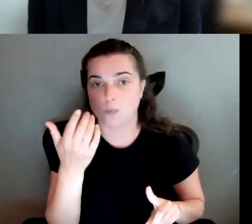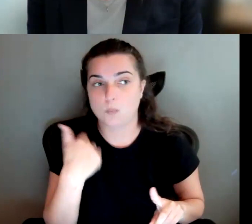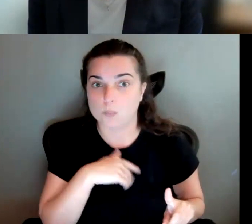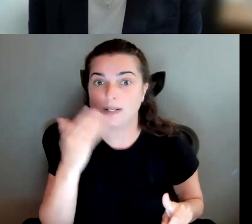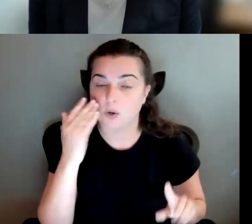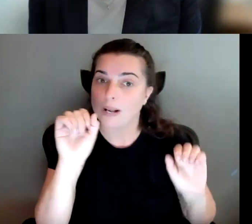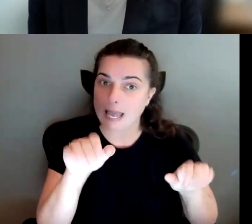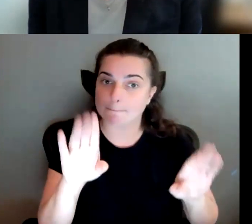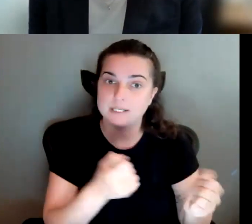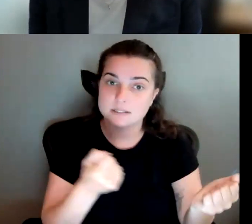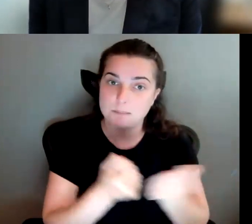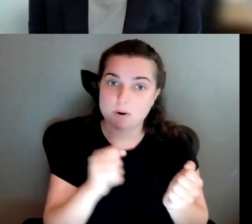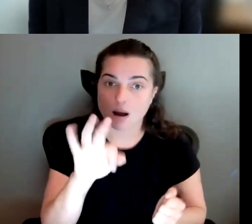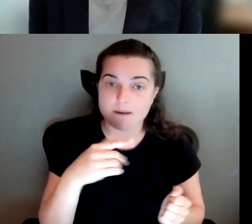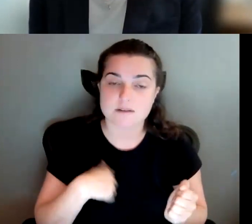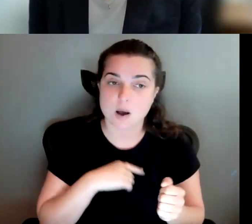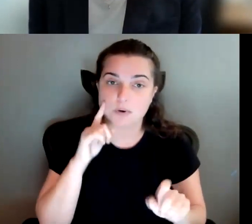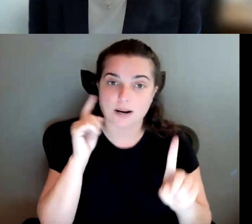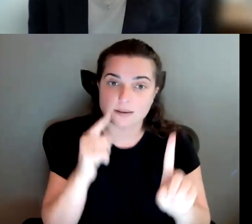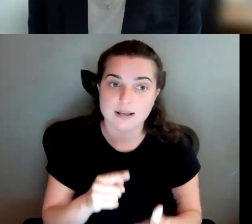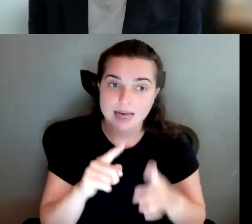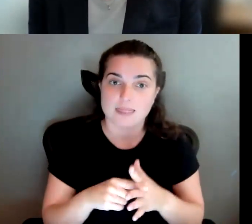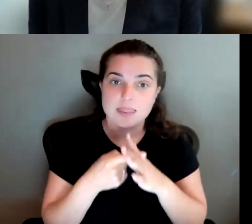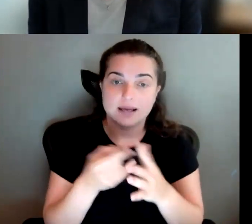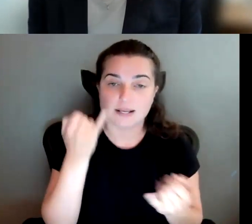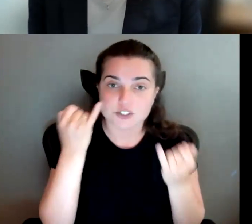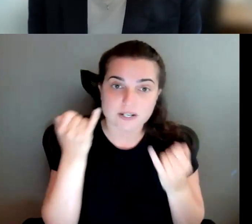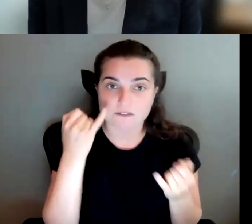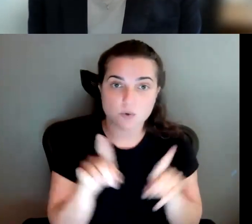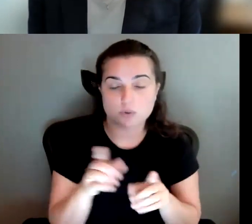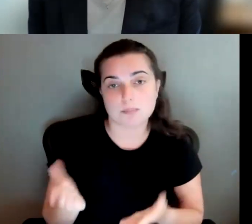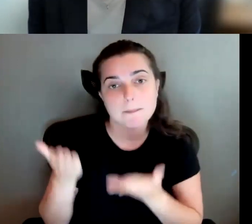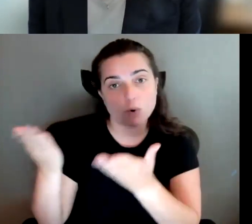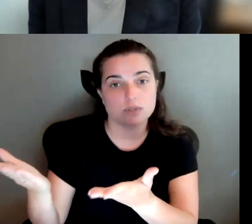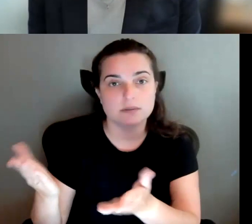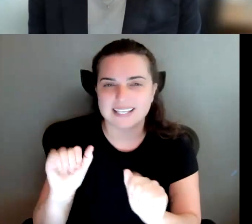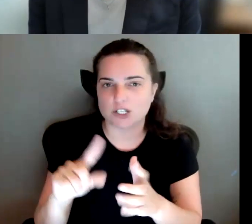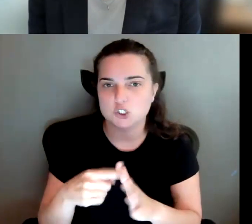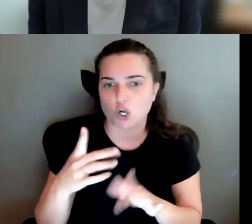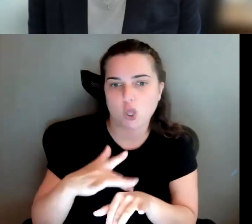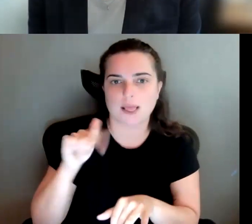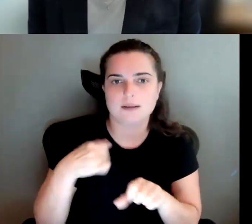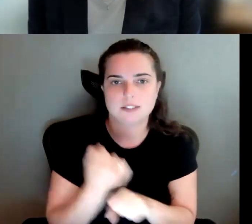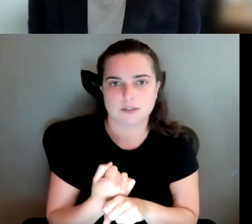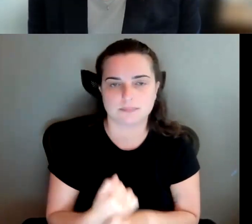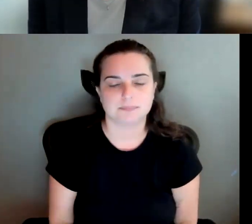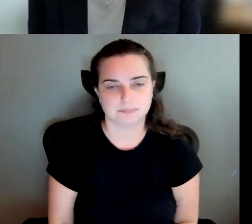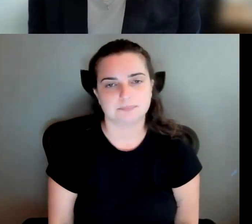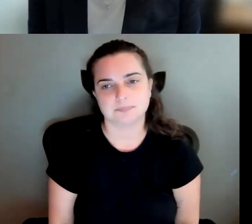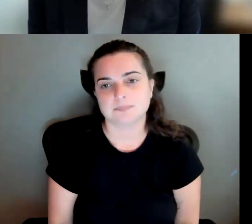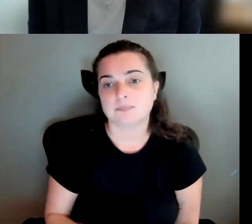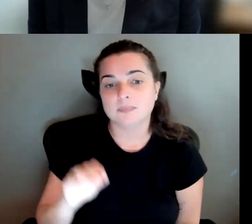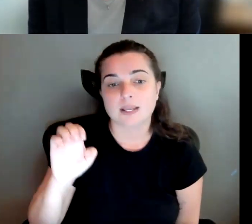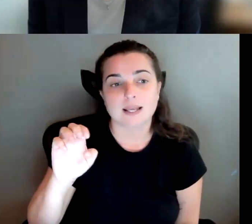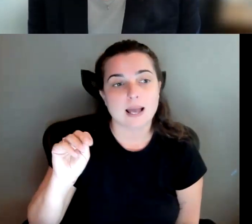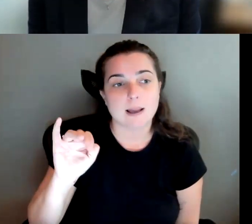be supportive of our initiatives and our proposals, and we can get that started early this year too. So Emily, I think,